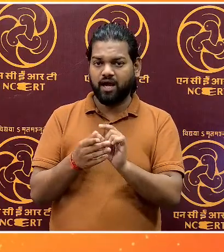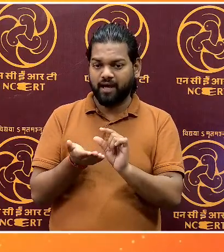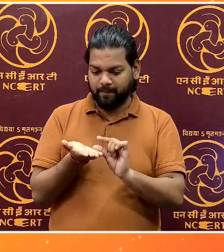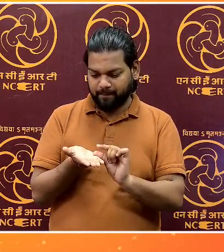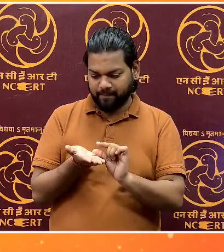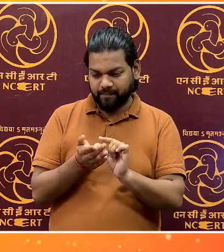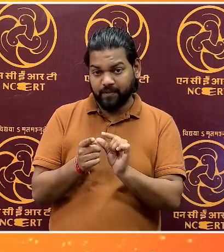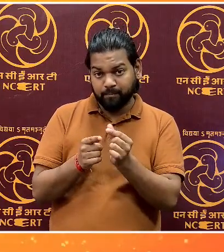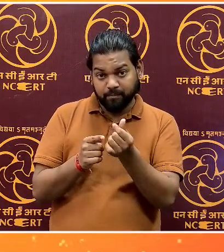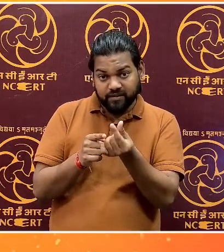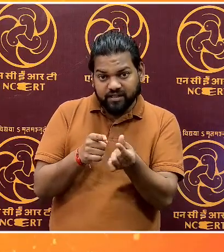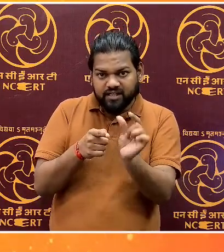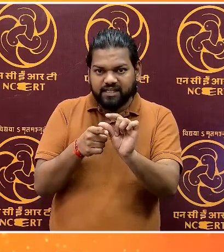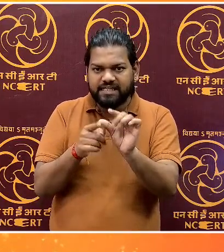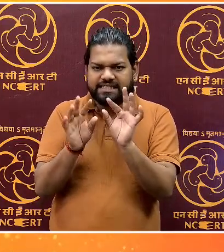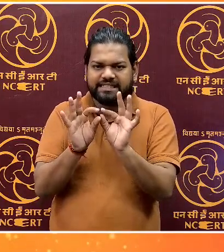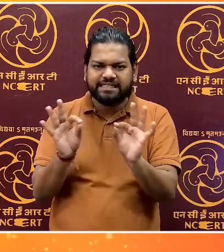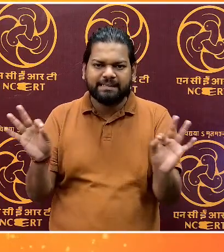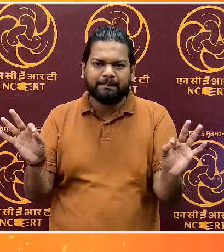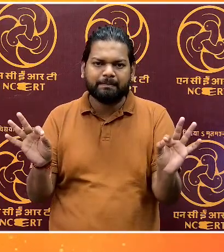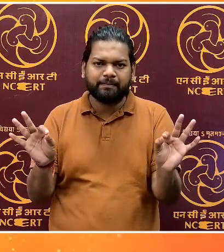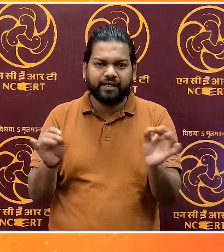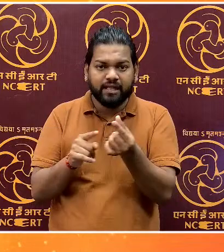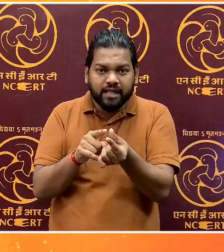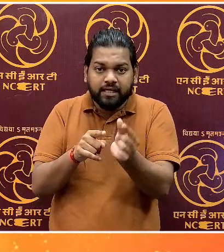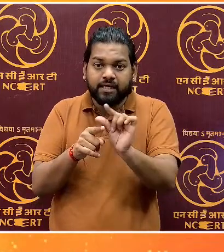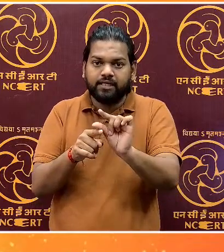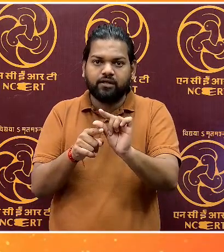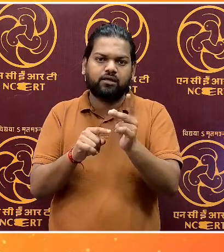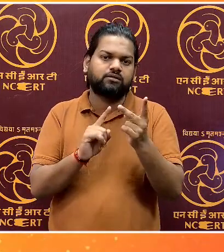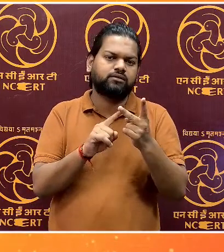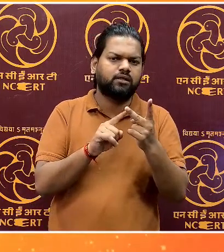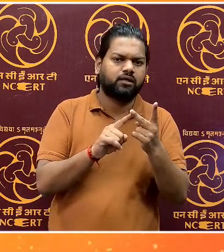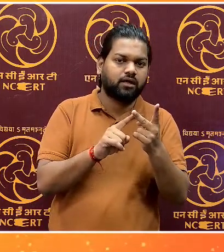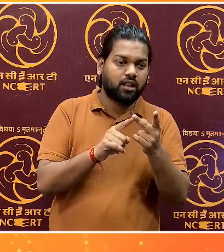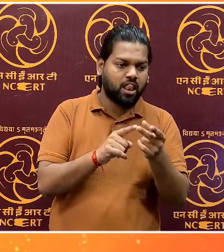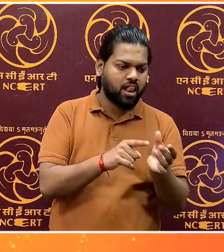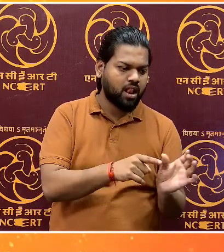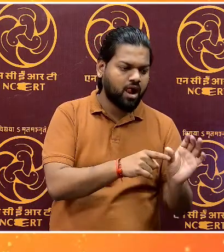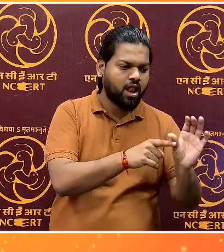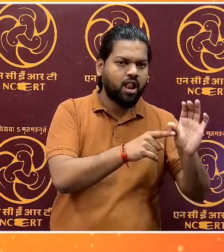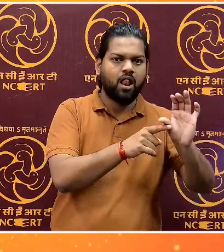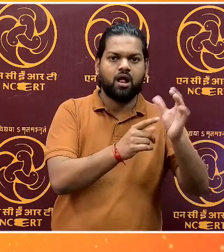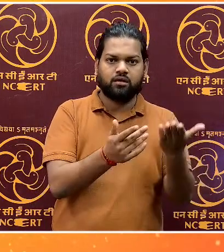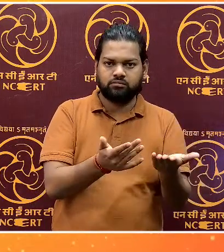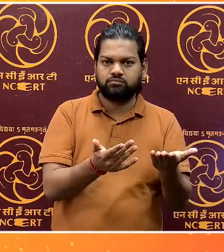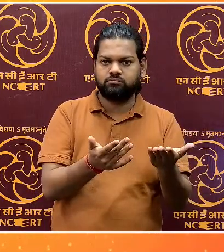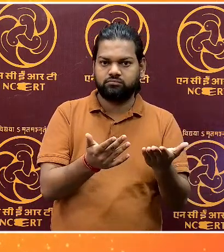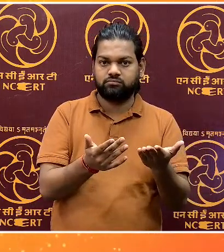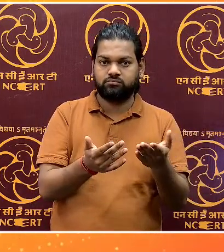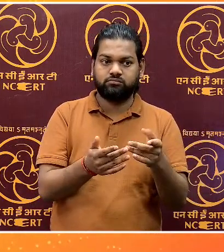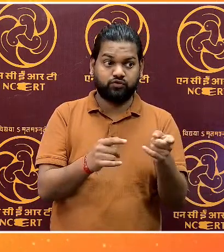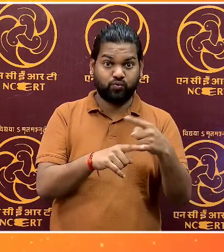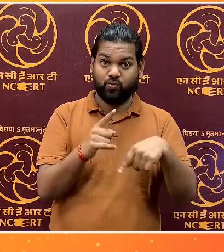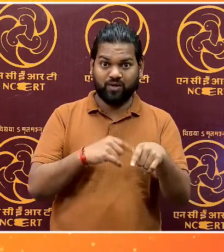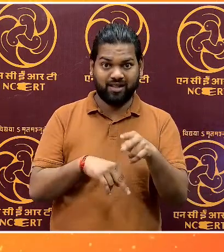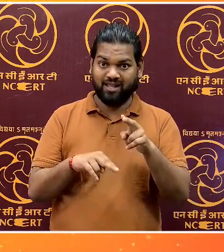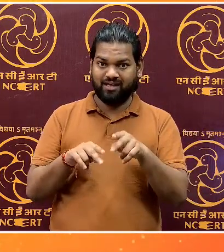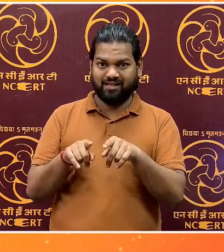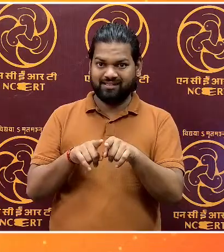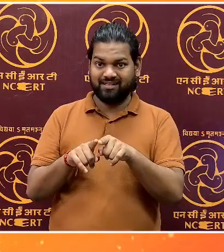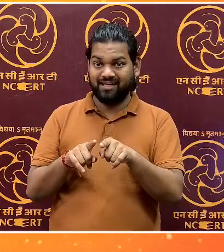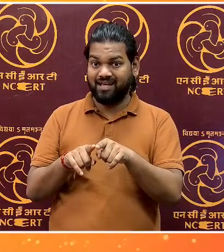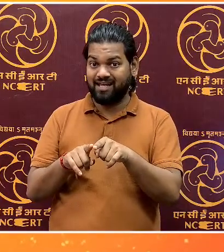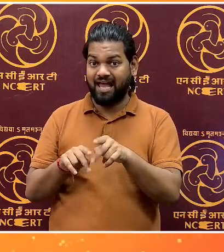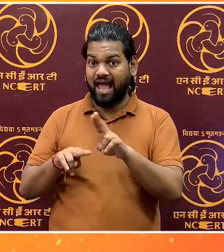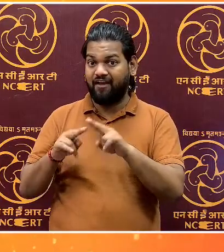One is your simple interest, and another one is your compound interest. So the interest that you are getting on the bank FD is an example of